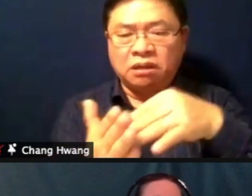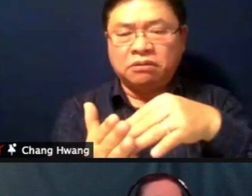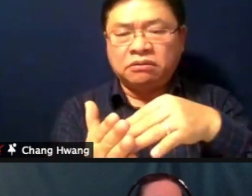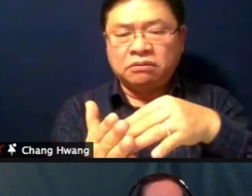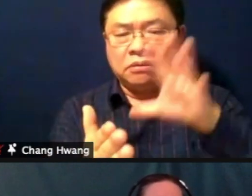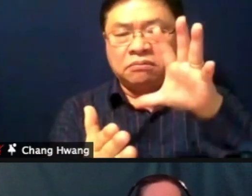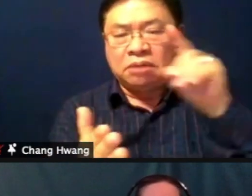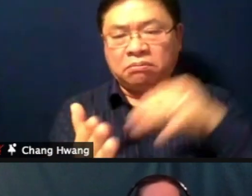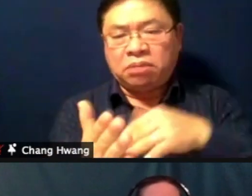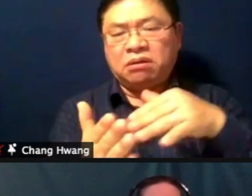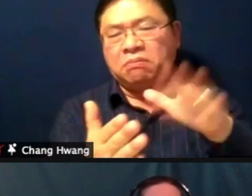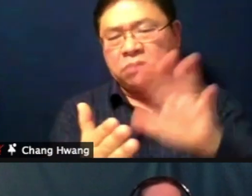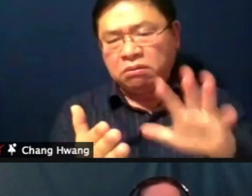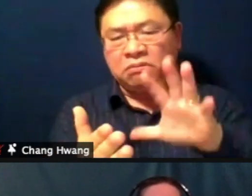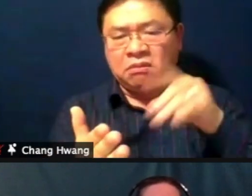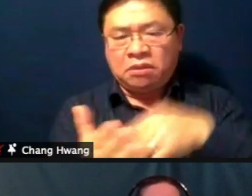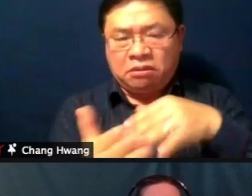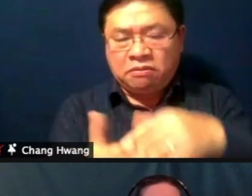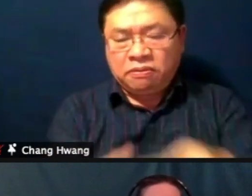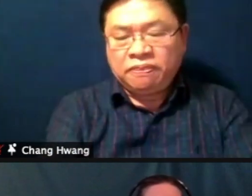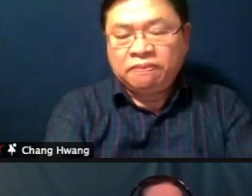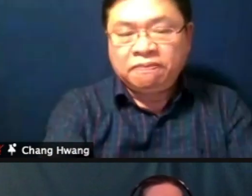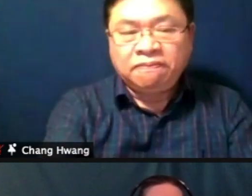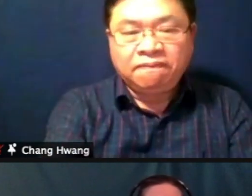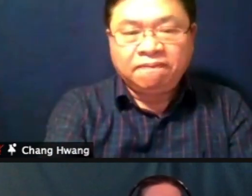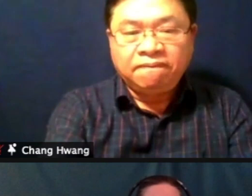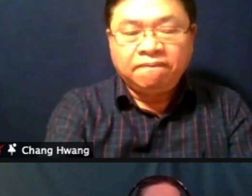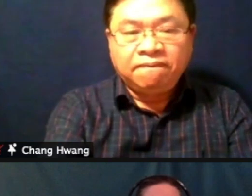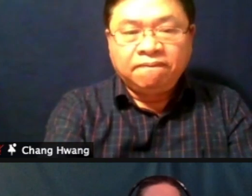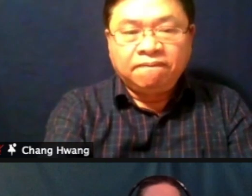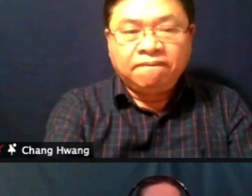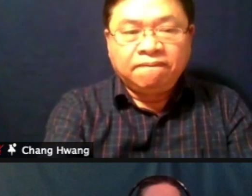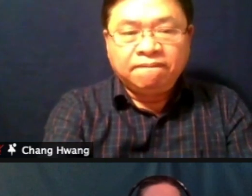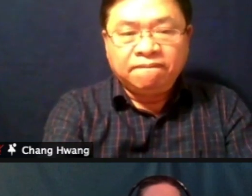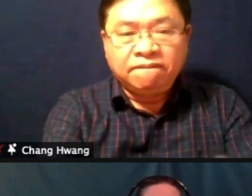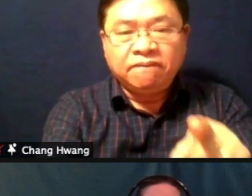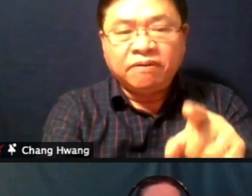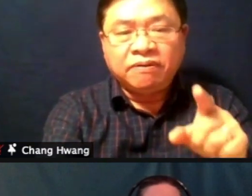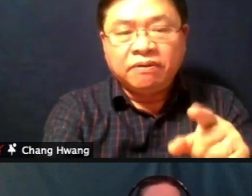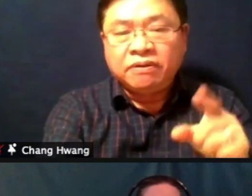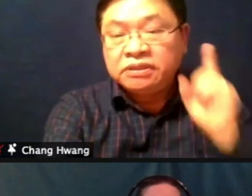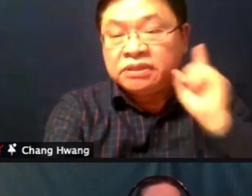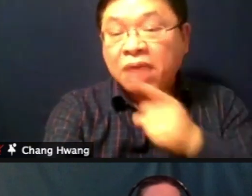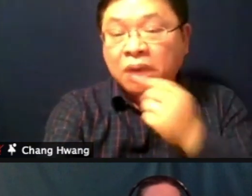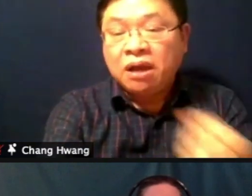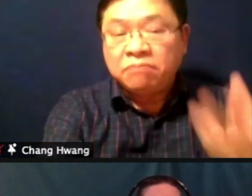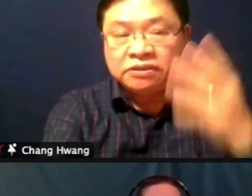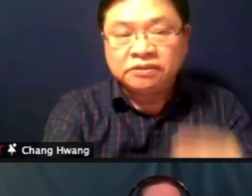the approximate population. So about 51 million people live in South